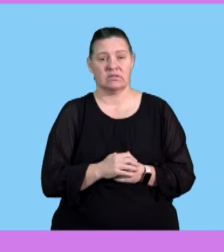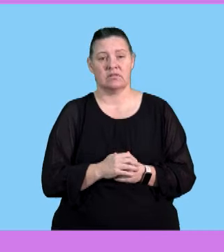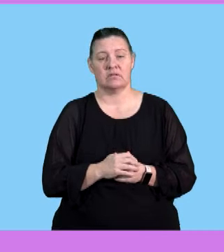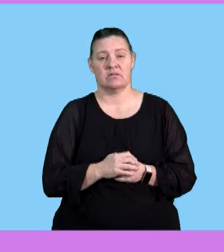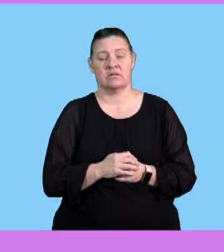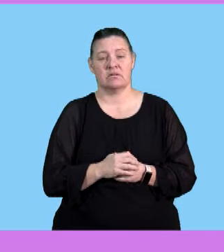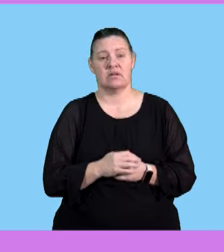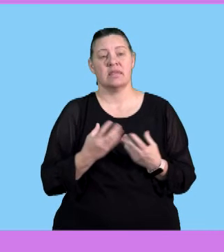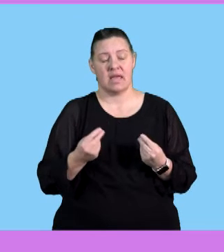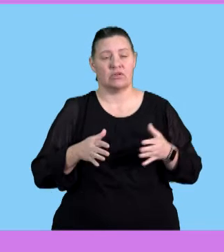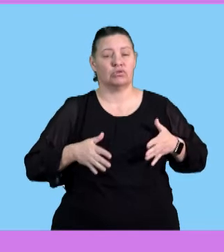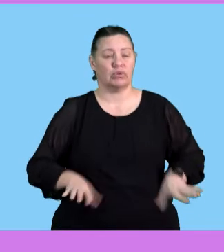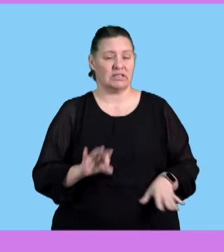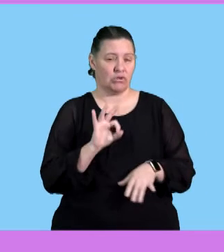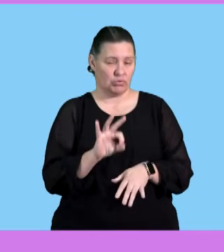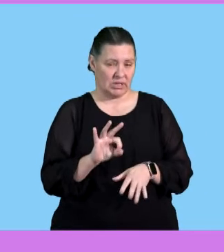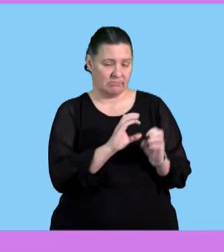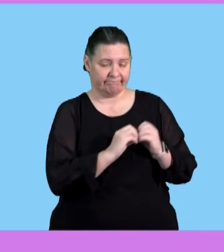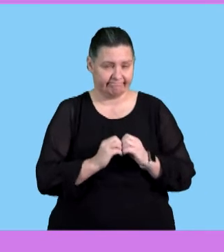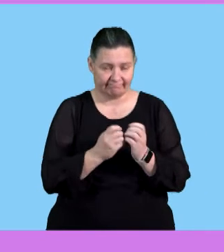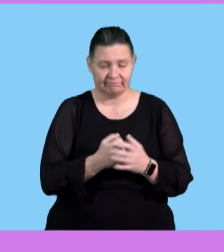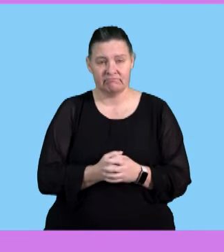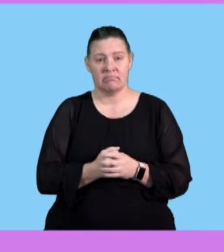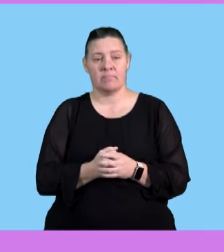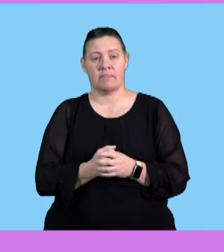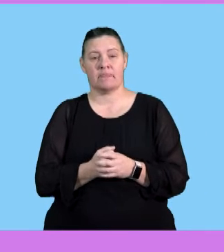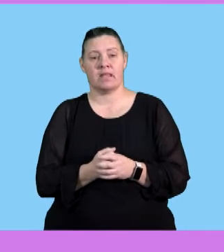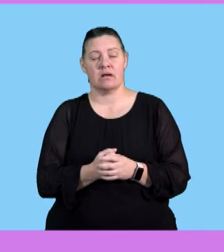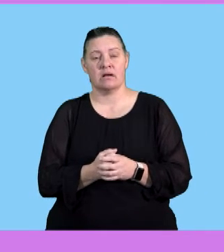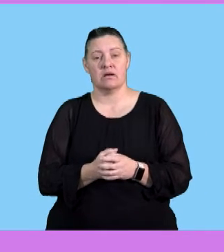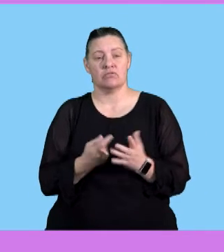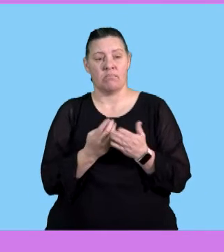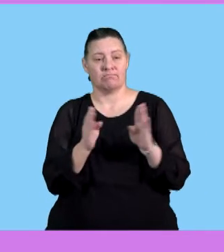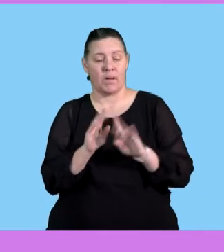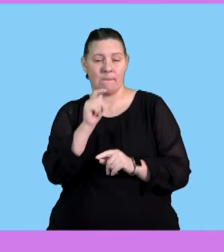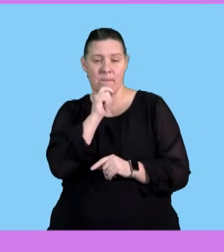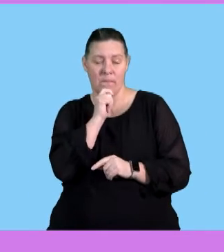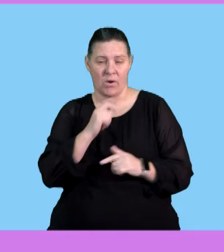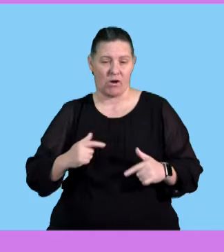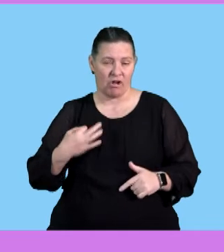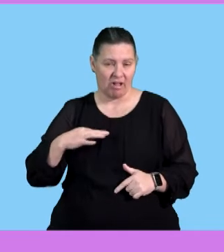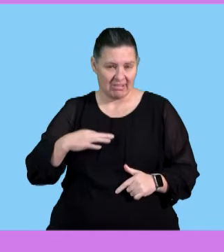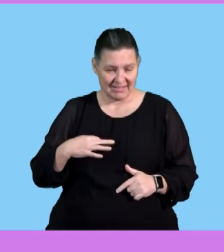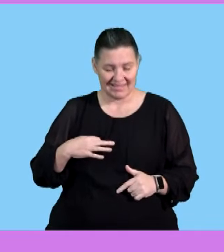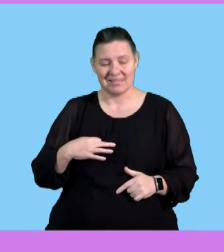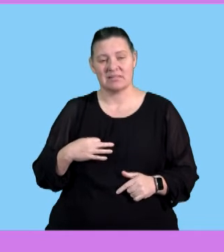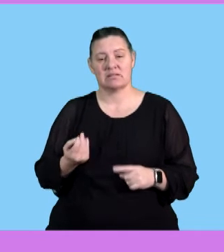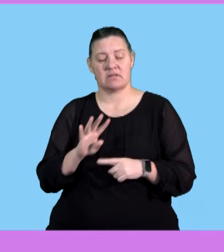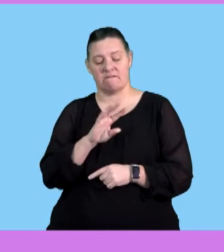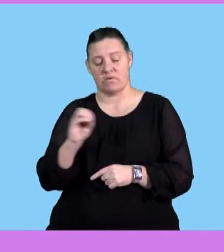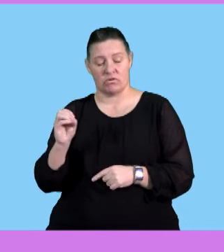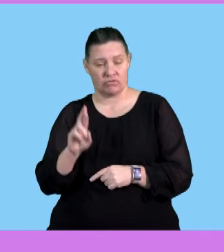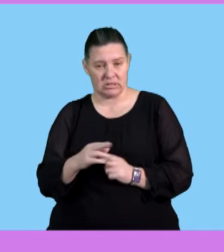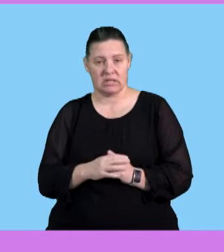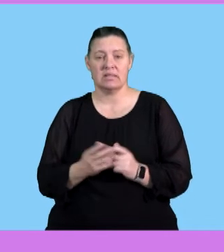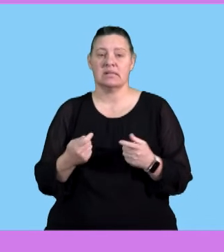2,500 Rand per month, and then she can make 3 dresses from them. The stall at the girls' morning is 400 Rand,